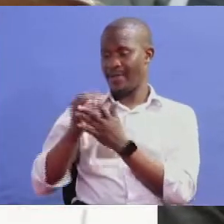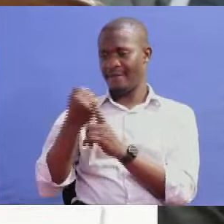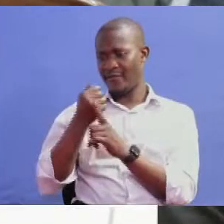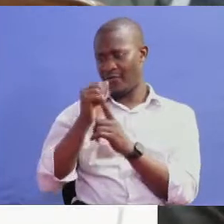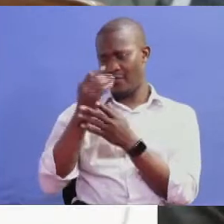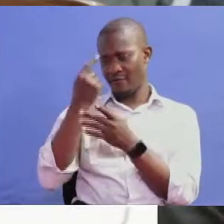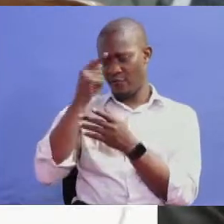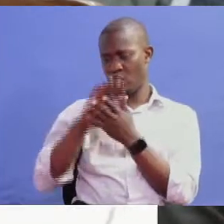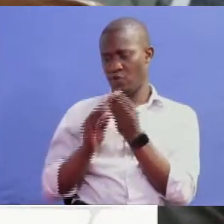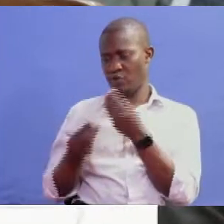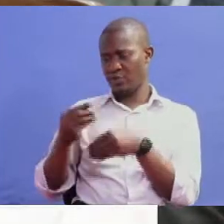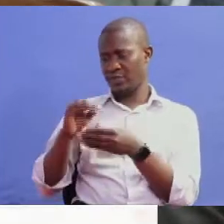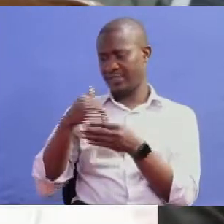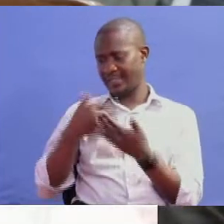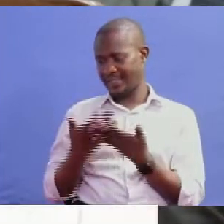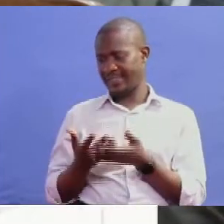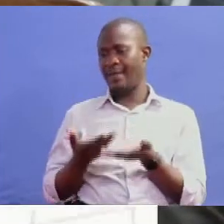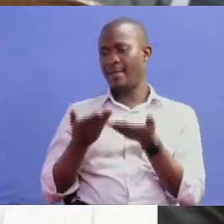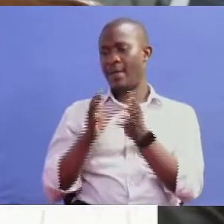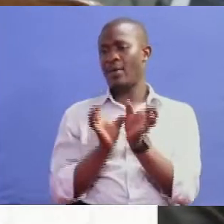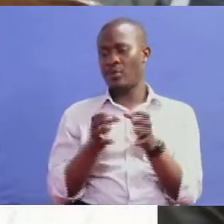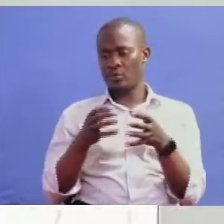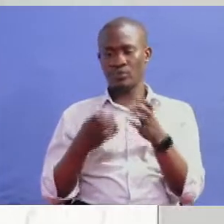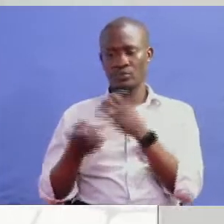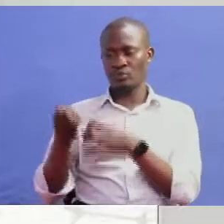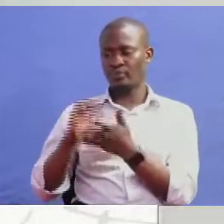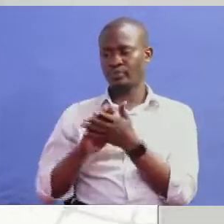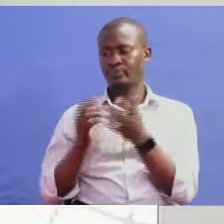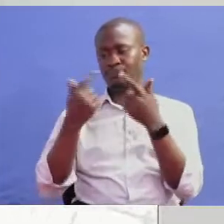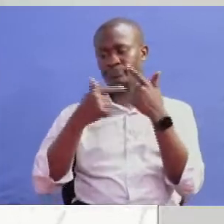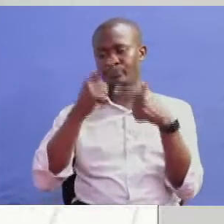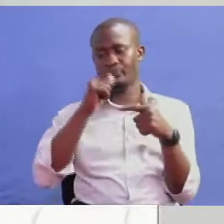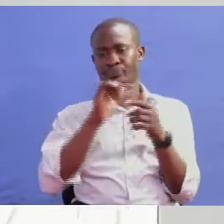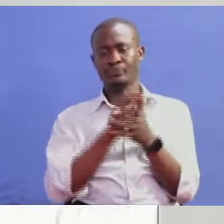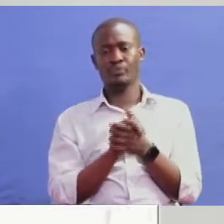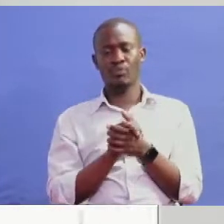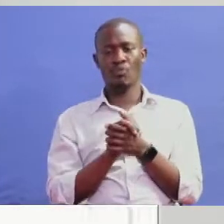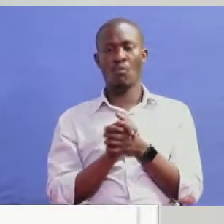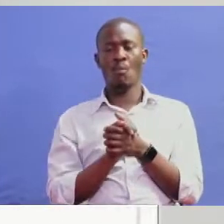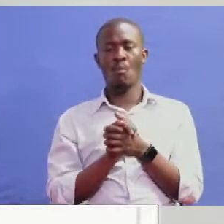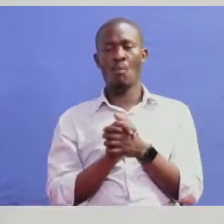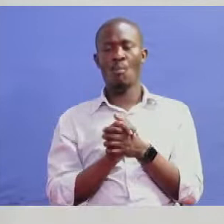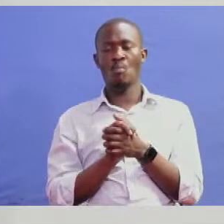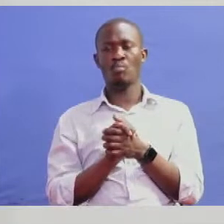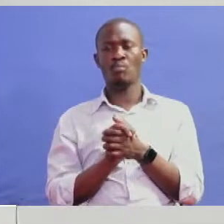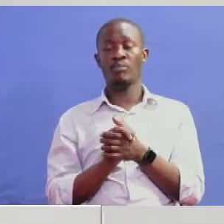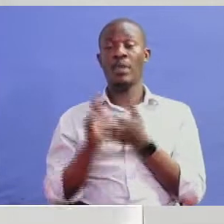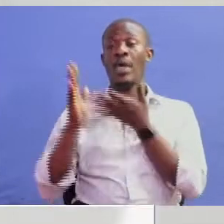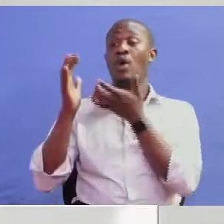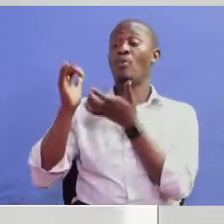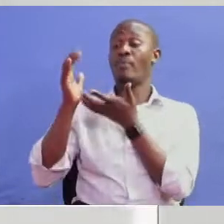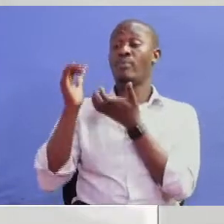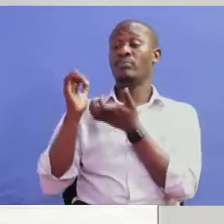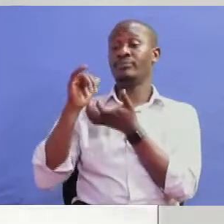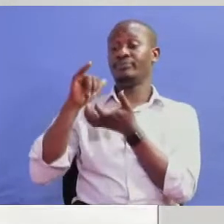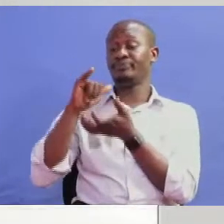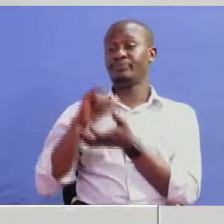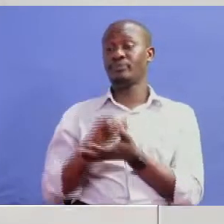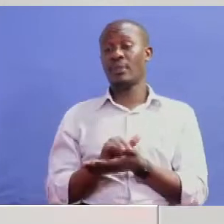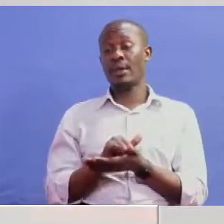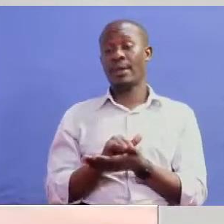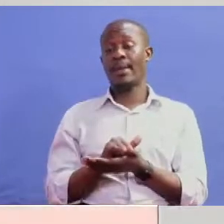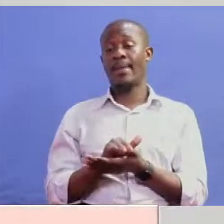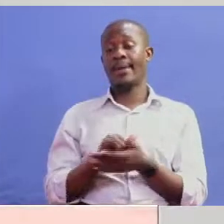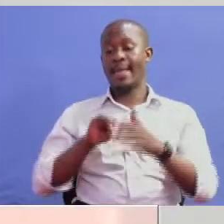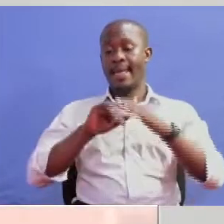corruption, which is threatening economic success. Kenyans hope, and I hope, that under